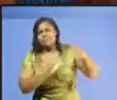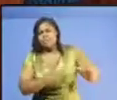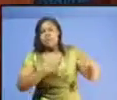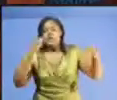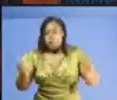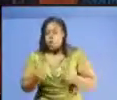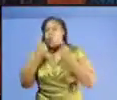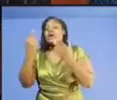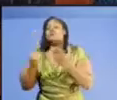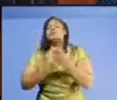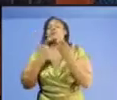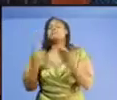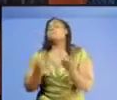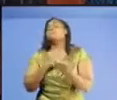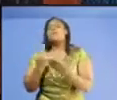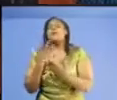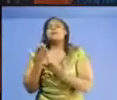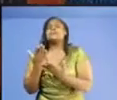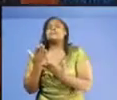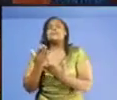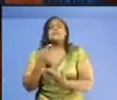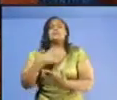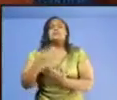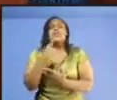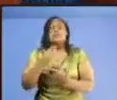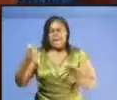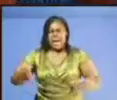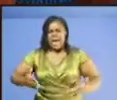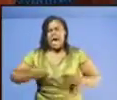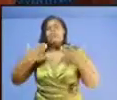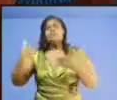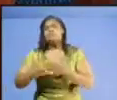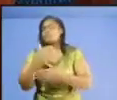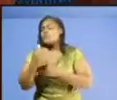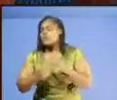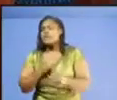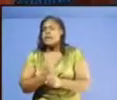up some morning. So let me ask you, when you say Happy New Year,